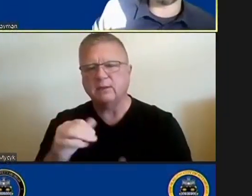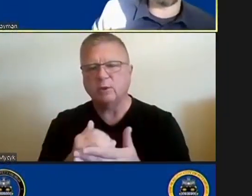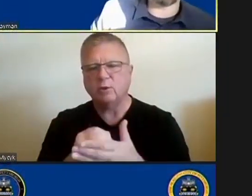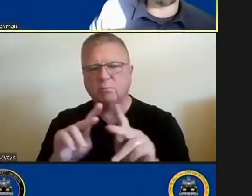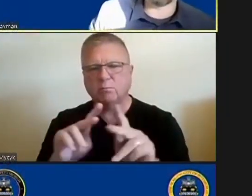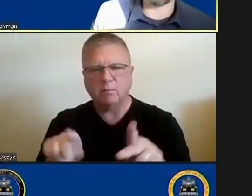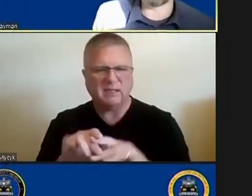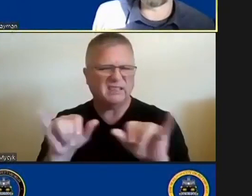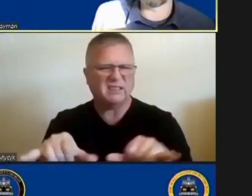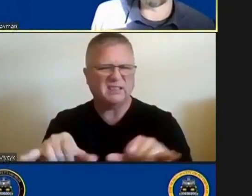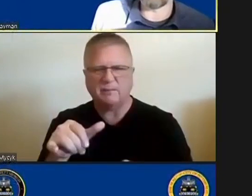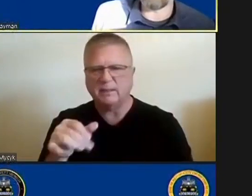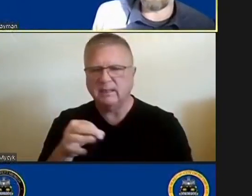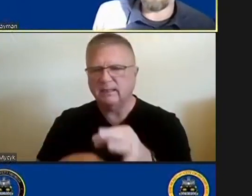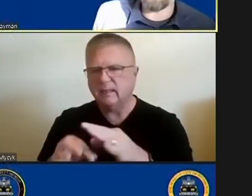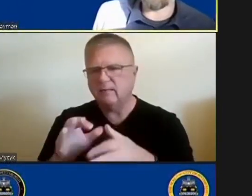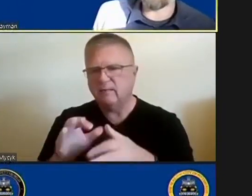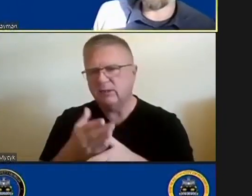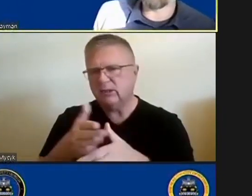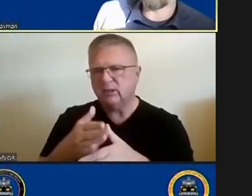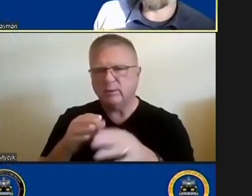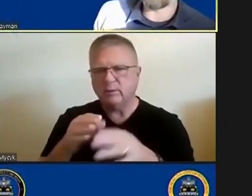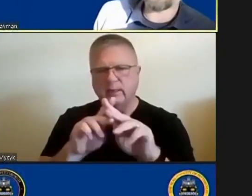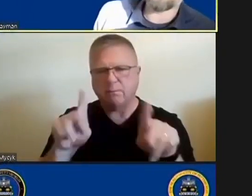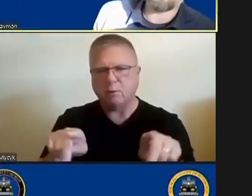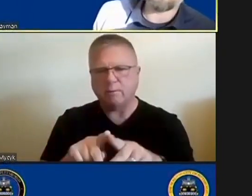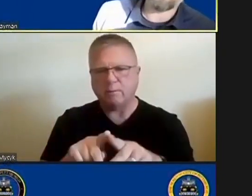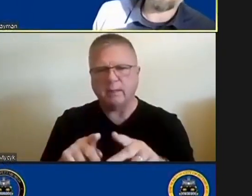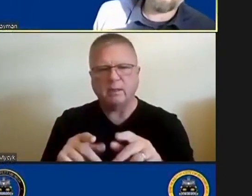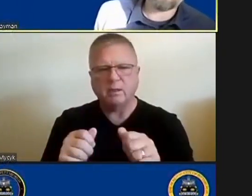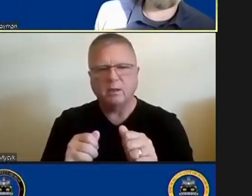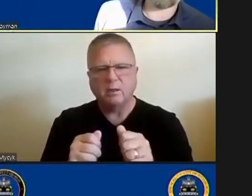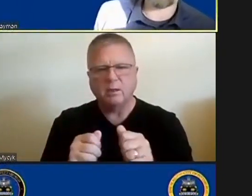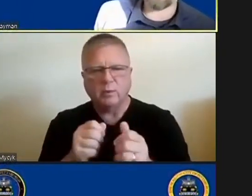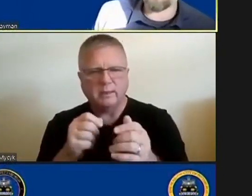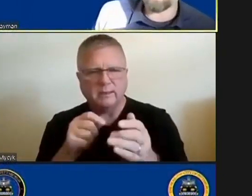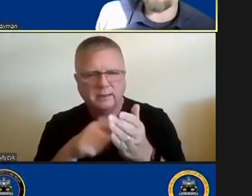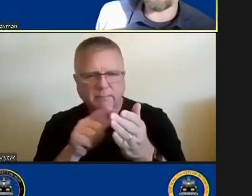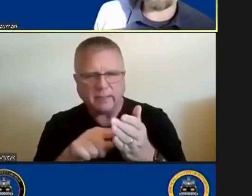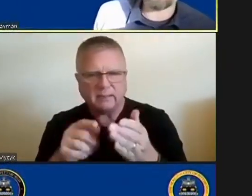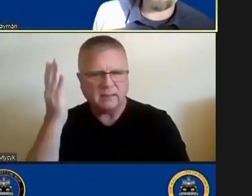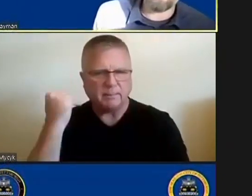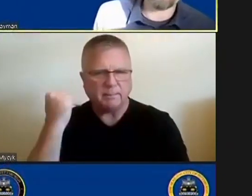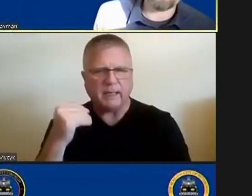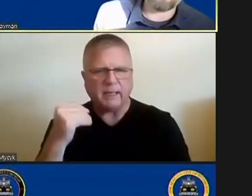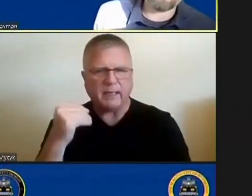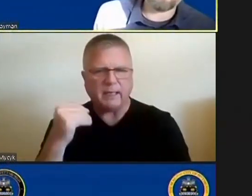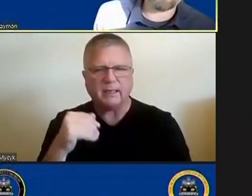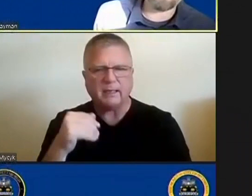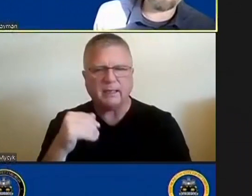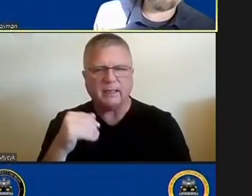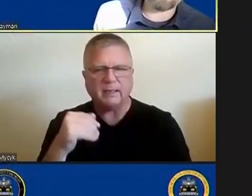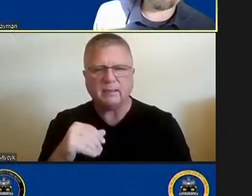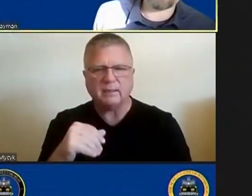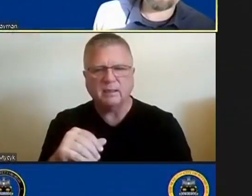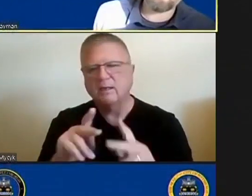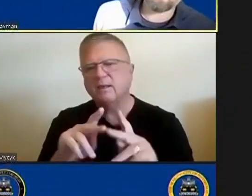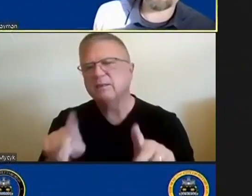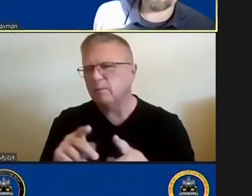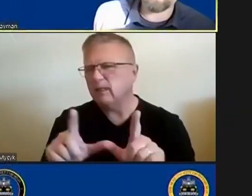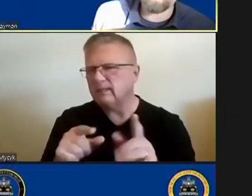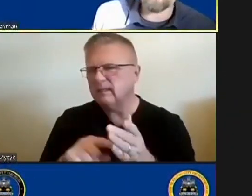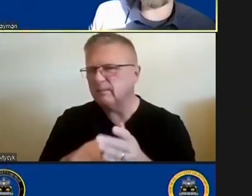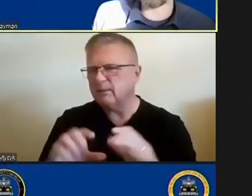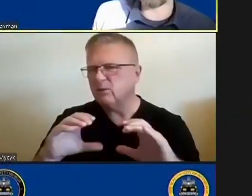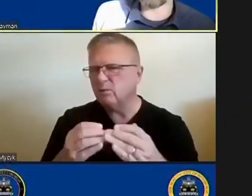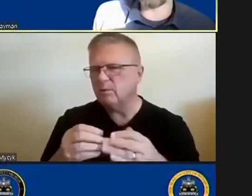sharing a permit with Bureau of Building Inspection in the past, which is now permits, licenses, and inspections, or